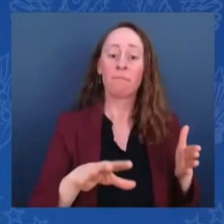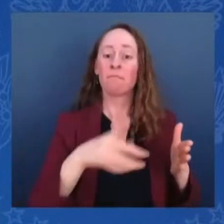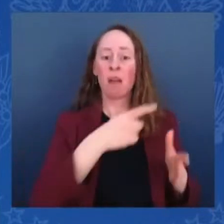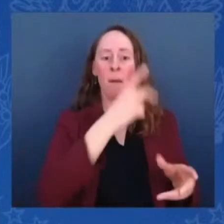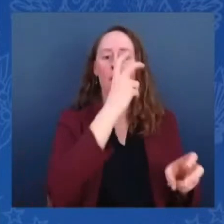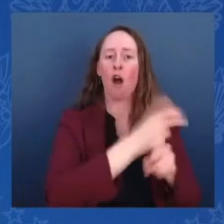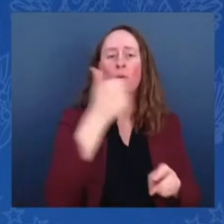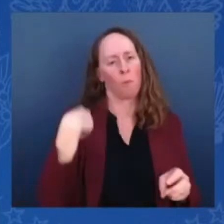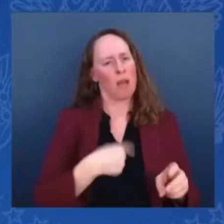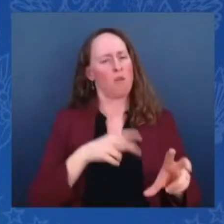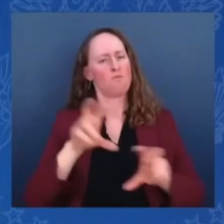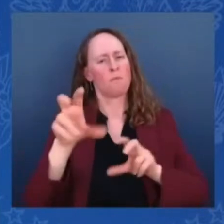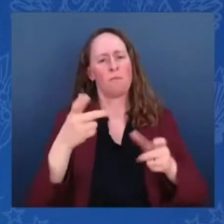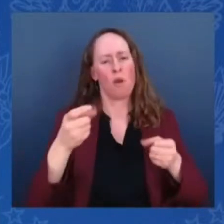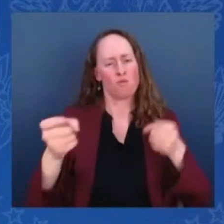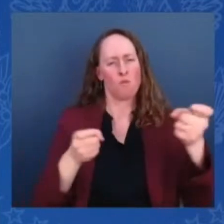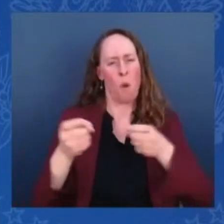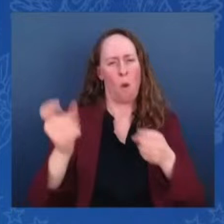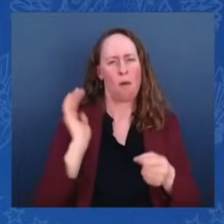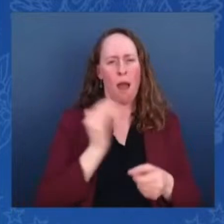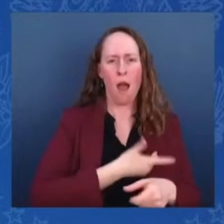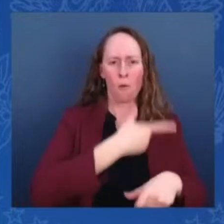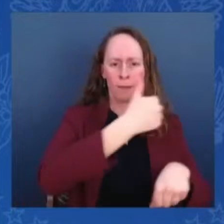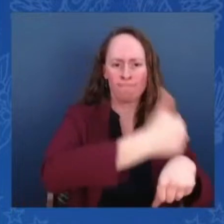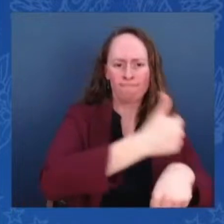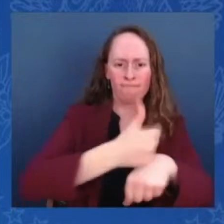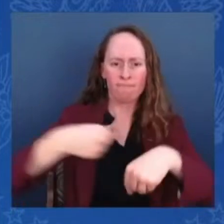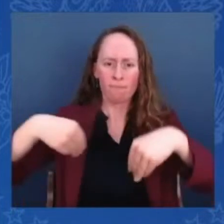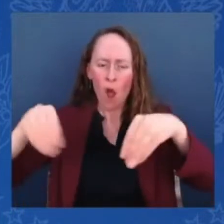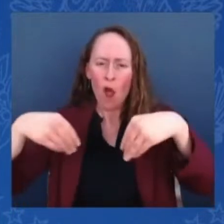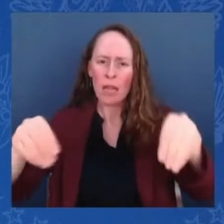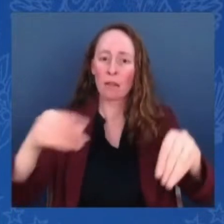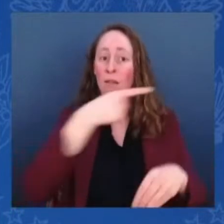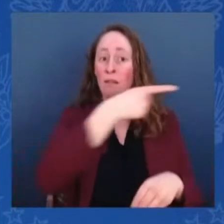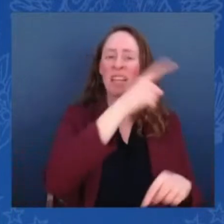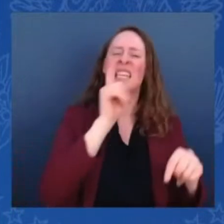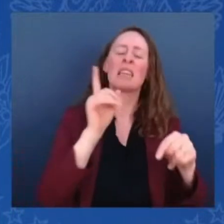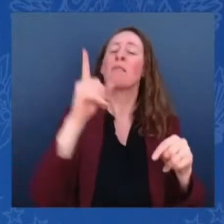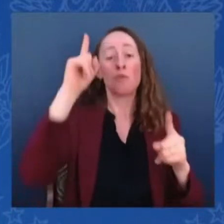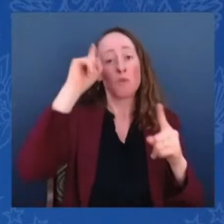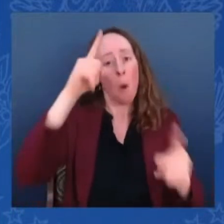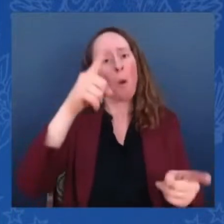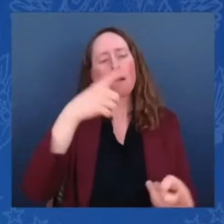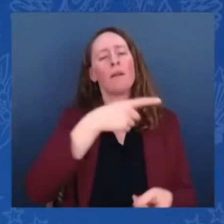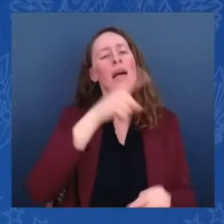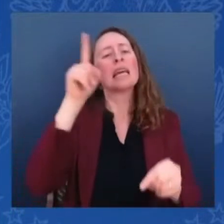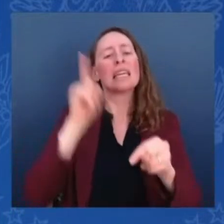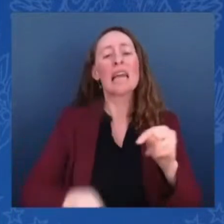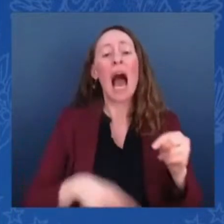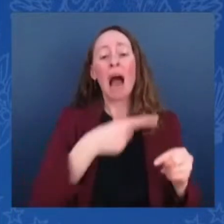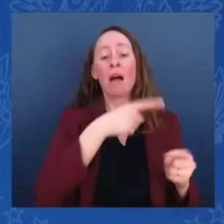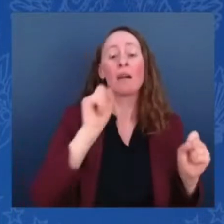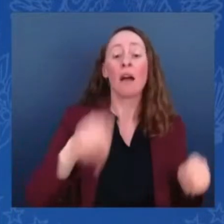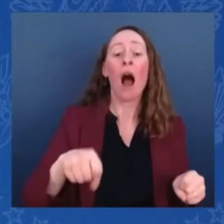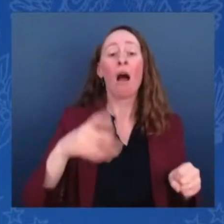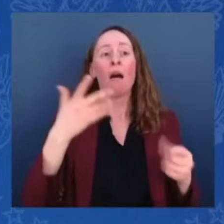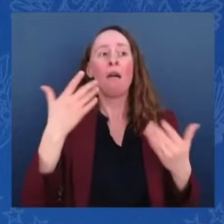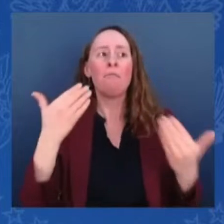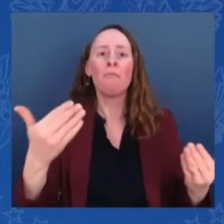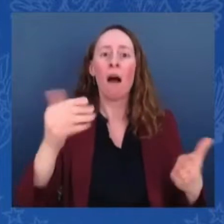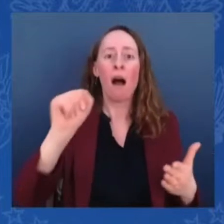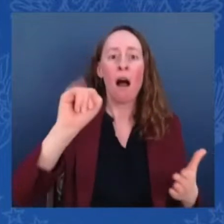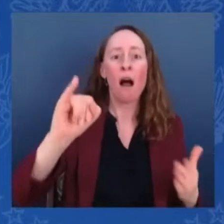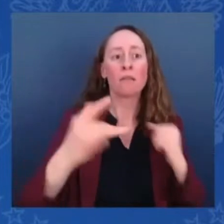to ensure that China cannot use the most advanced technology and sensitive